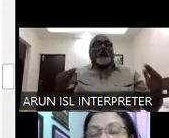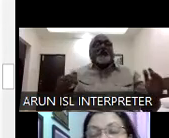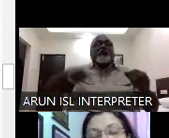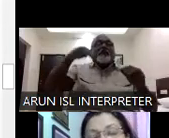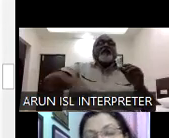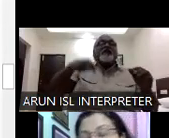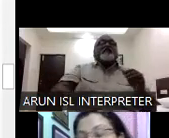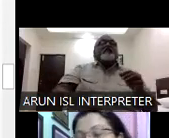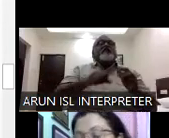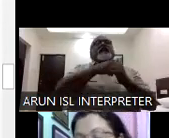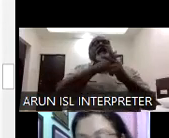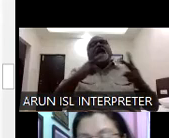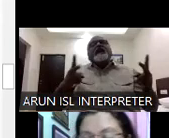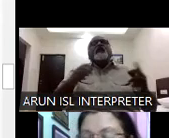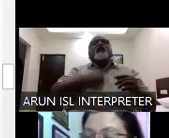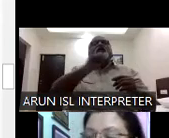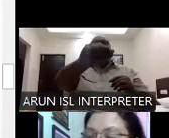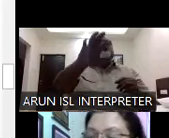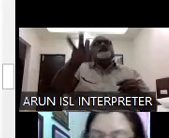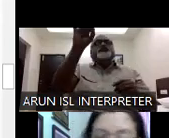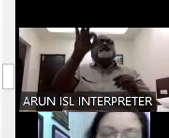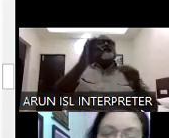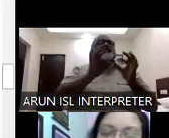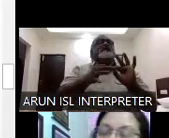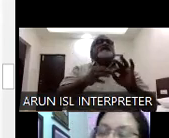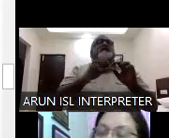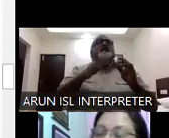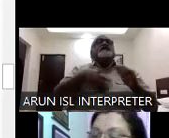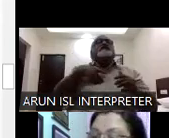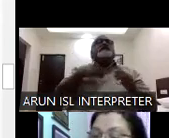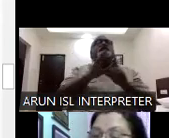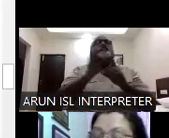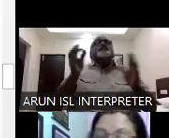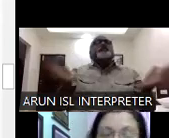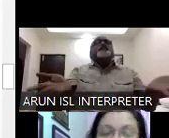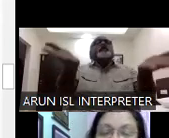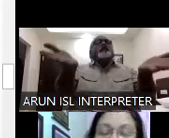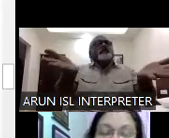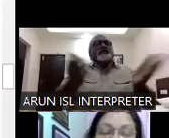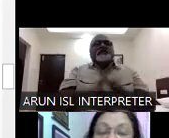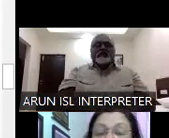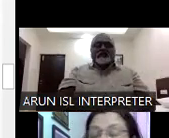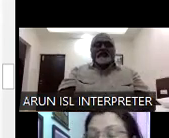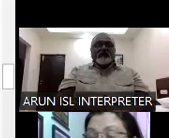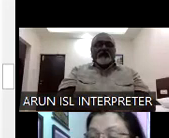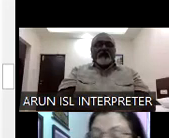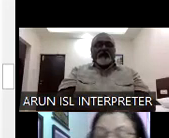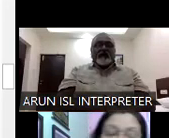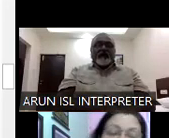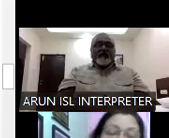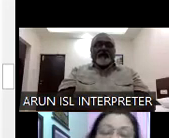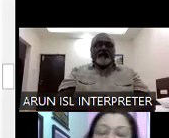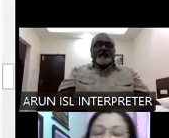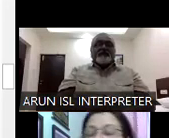pumps, able to build water management, water harvesting methods,